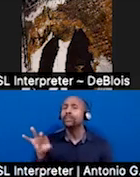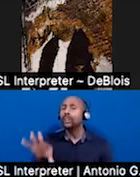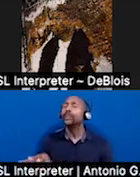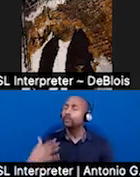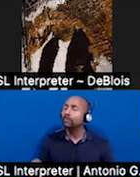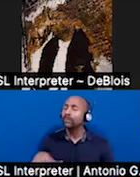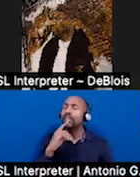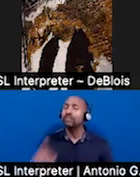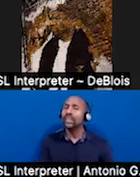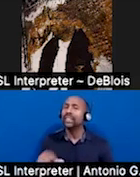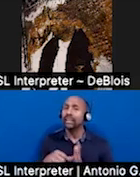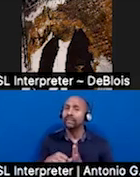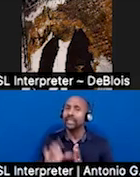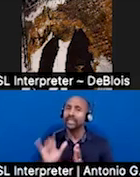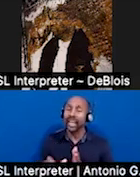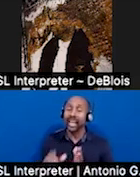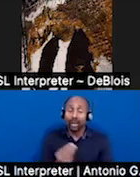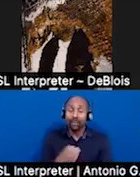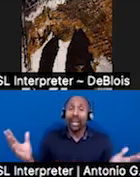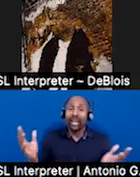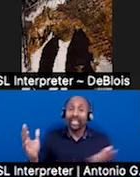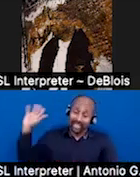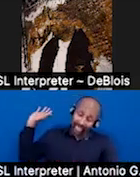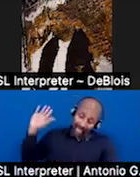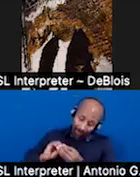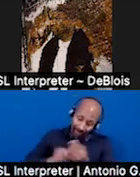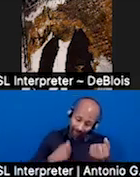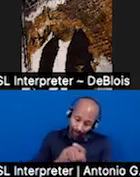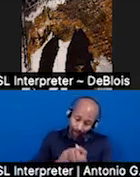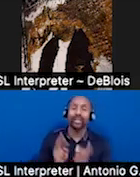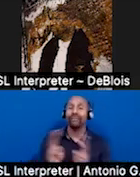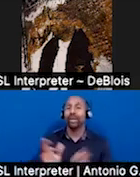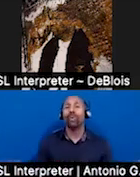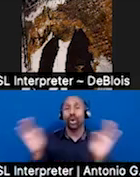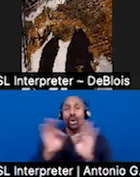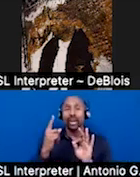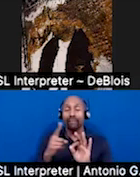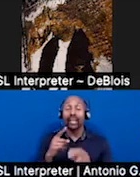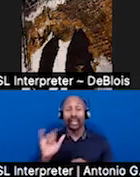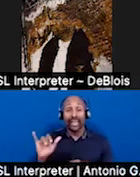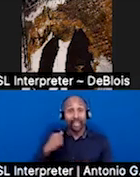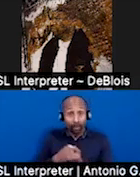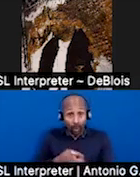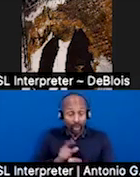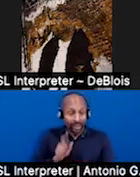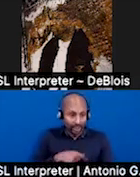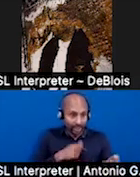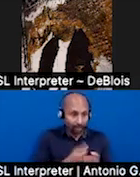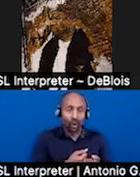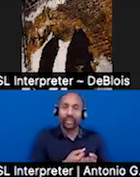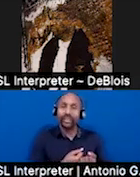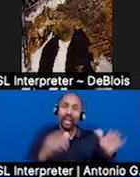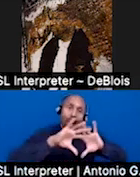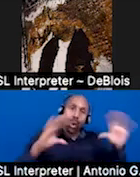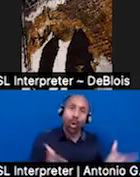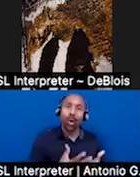is to provide comprehensive support that supports the whole student, the whole child,